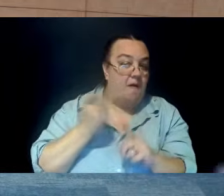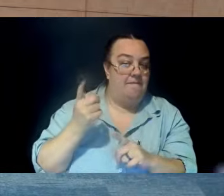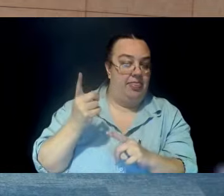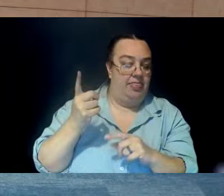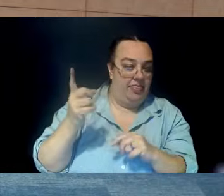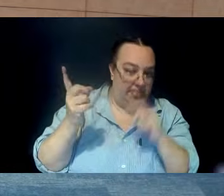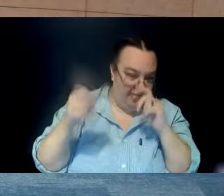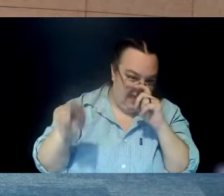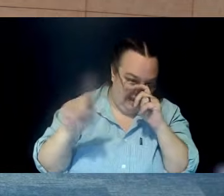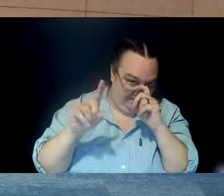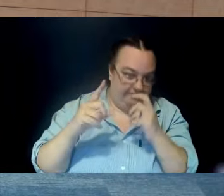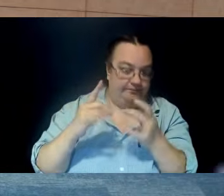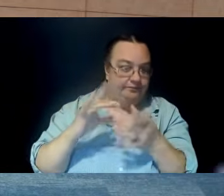about